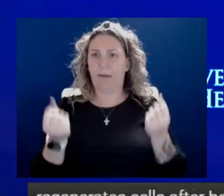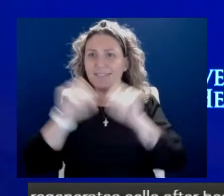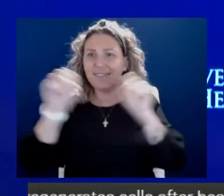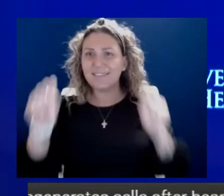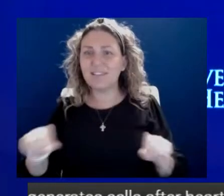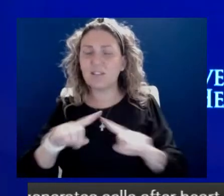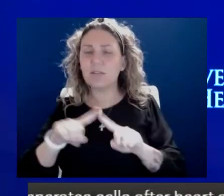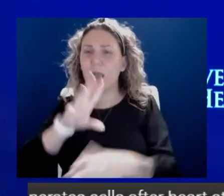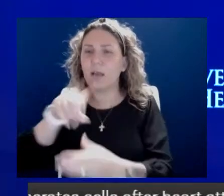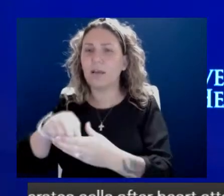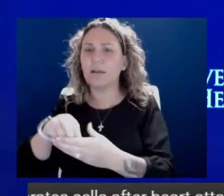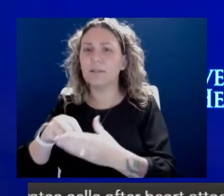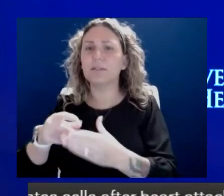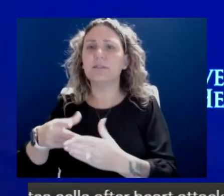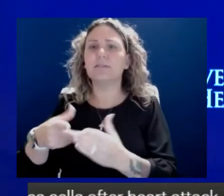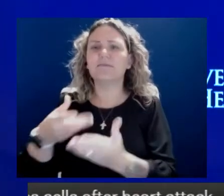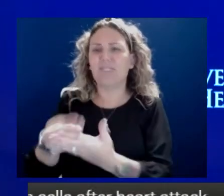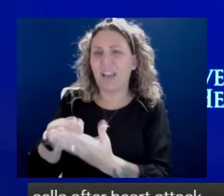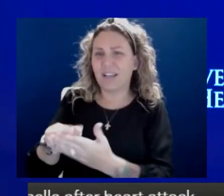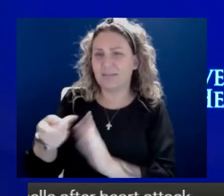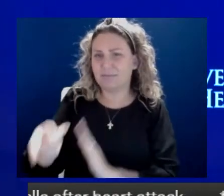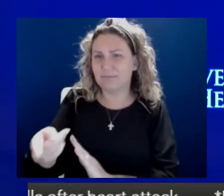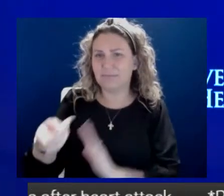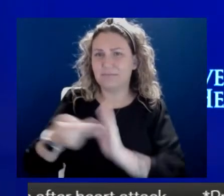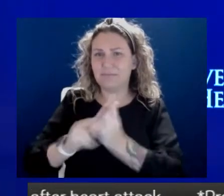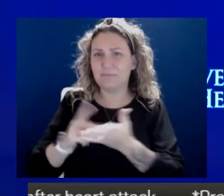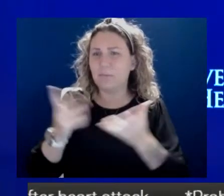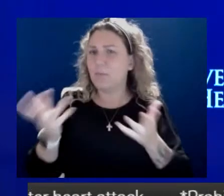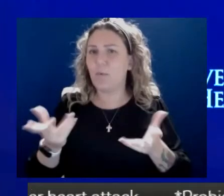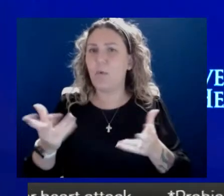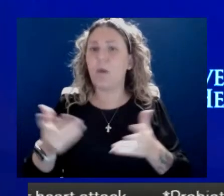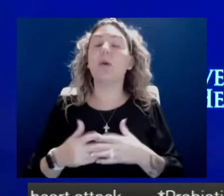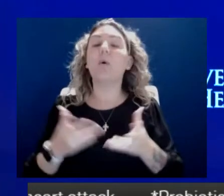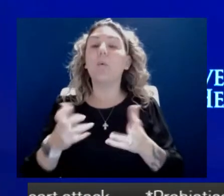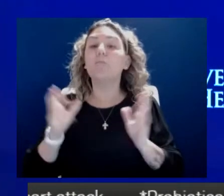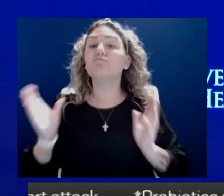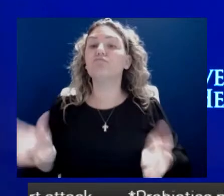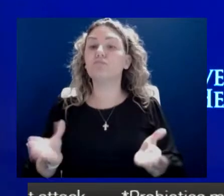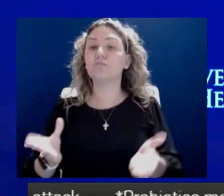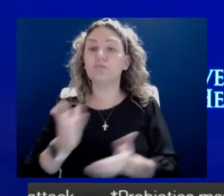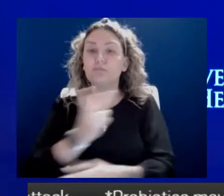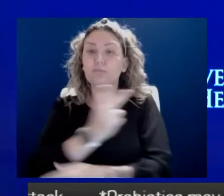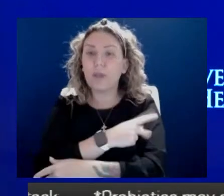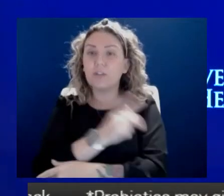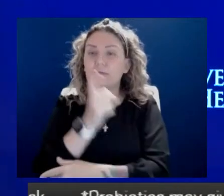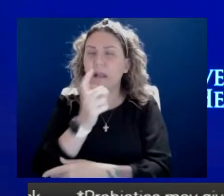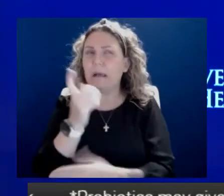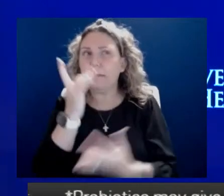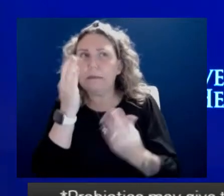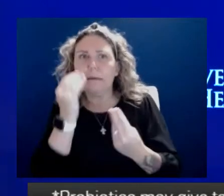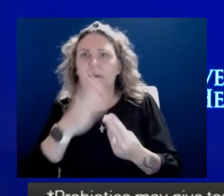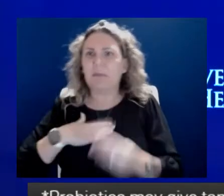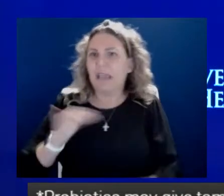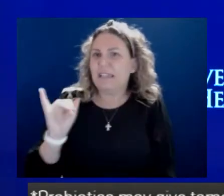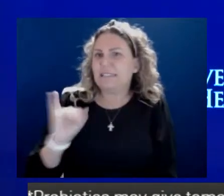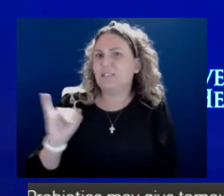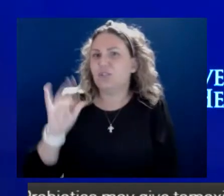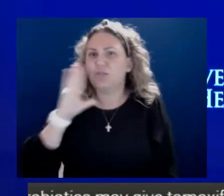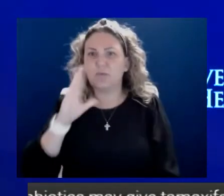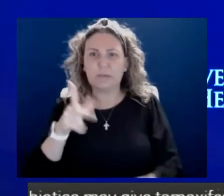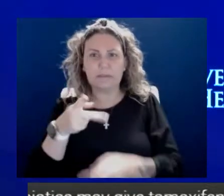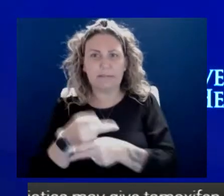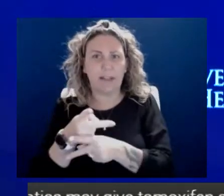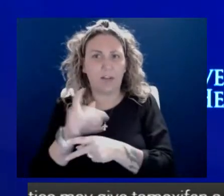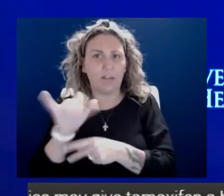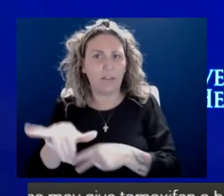financial perspective, I really want to encourage a lot of our patients who come in to not just kind of think, oh, my insurance company is just going to take care of it. And